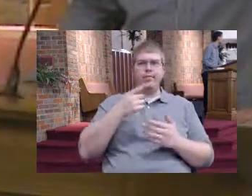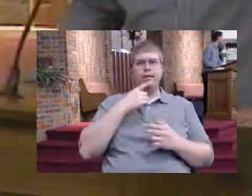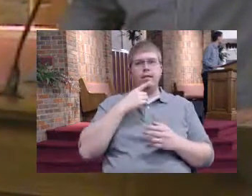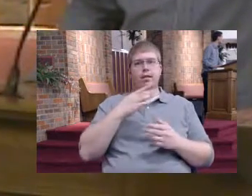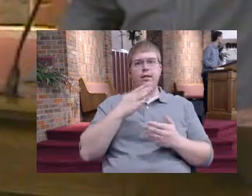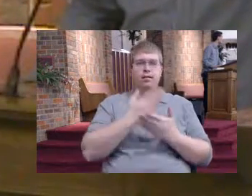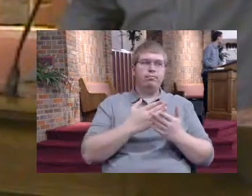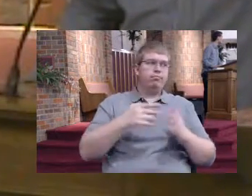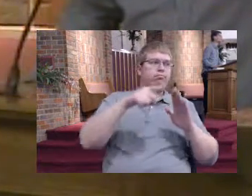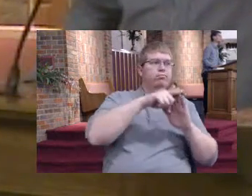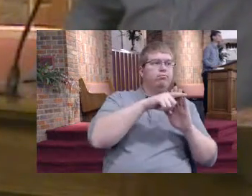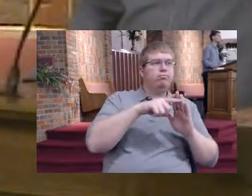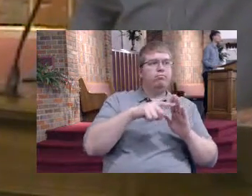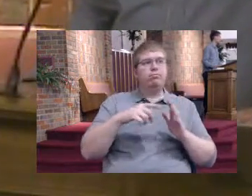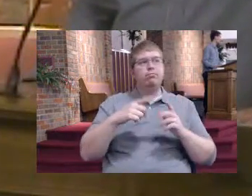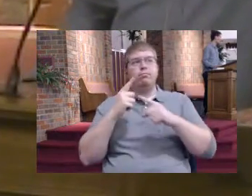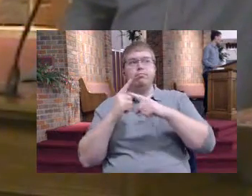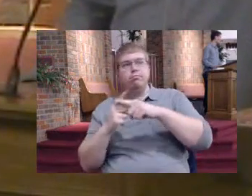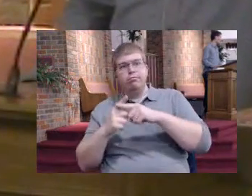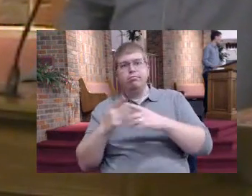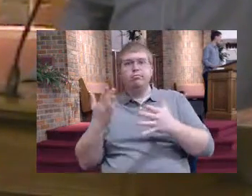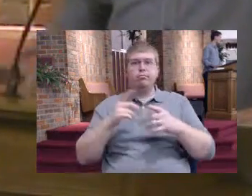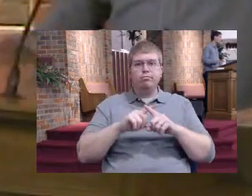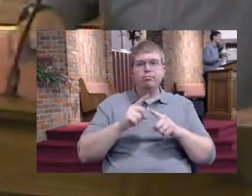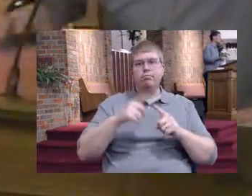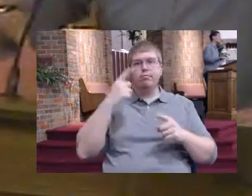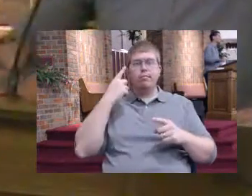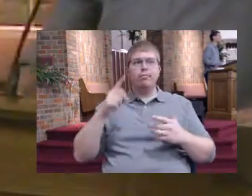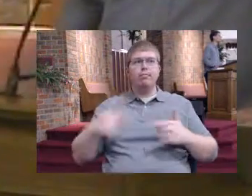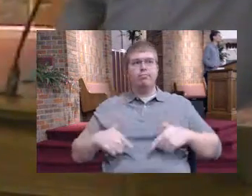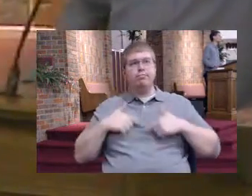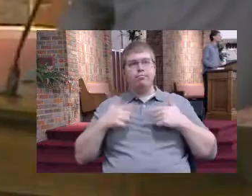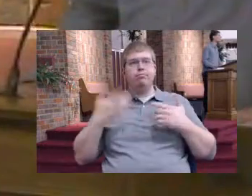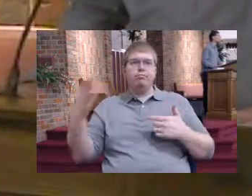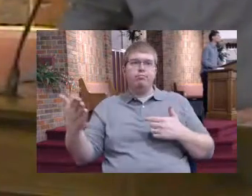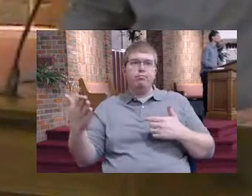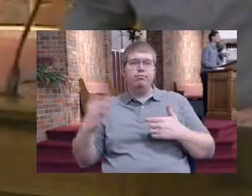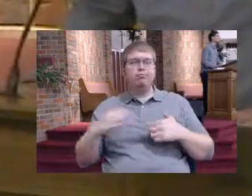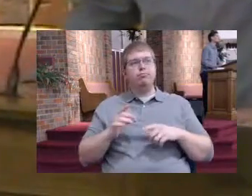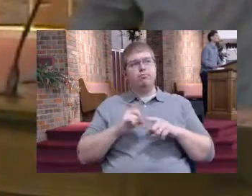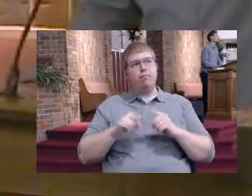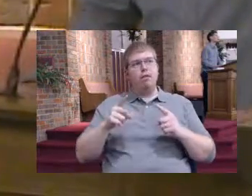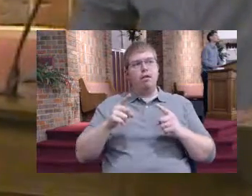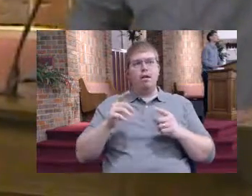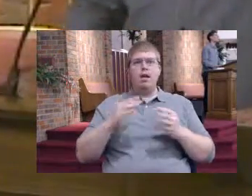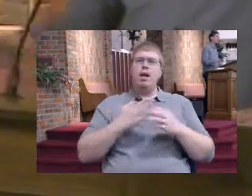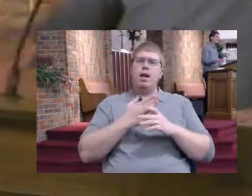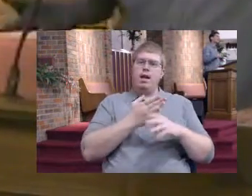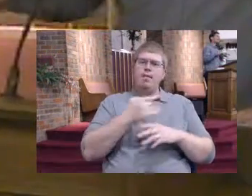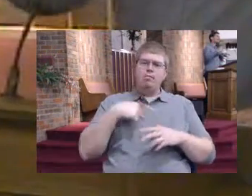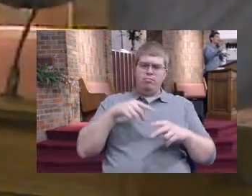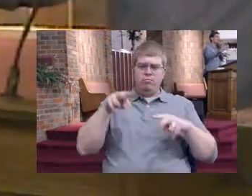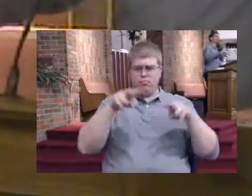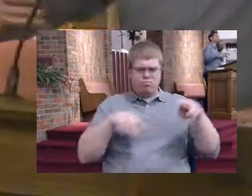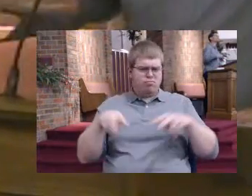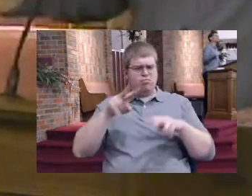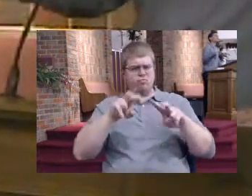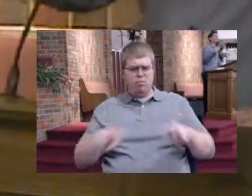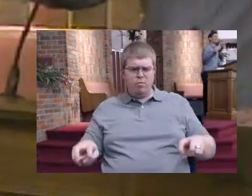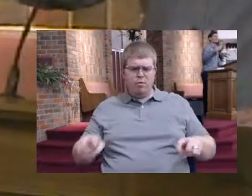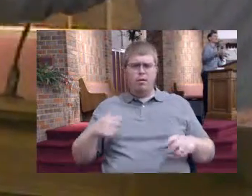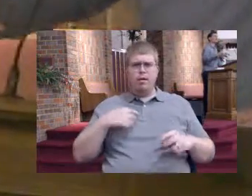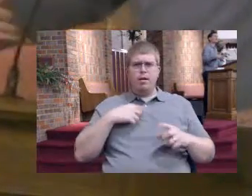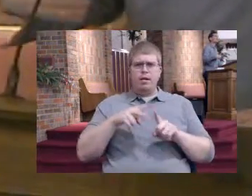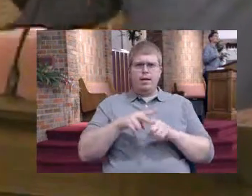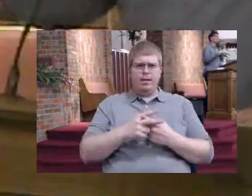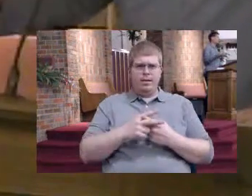living there, different conditions. But after doing that initial research, we sort of went back and combed through